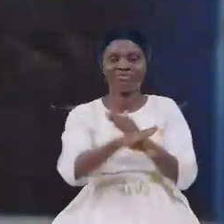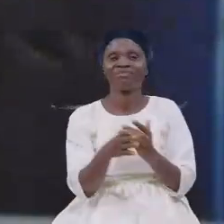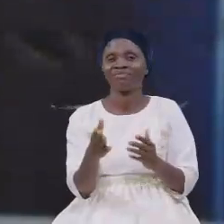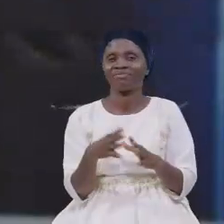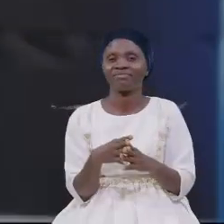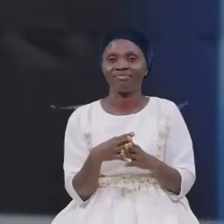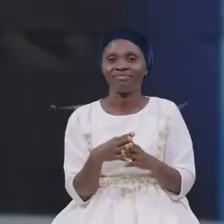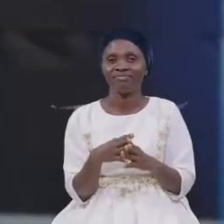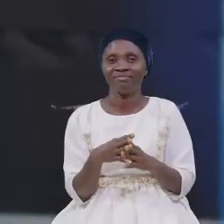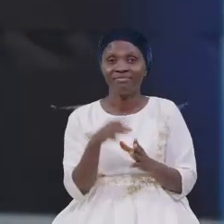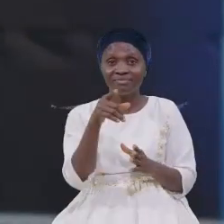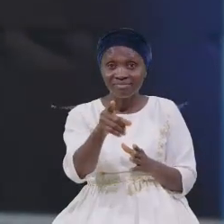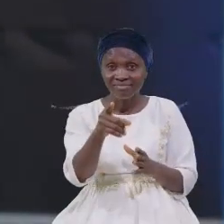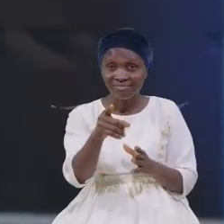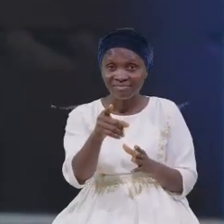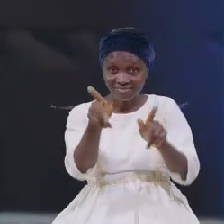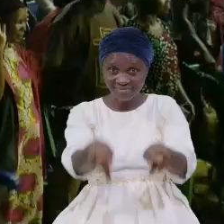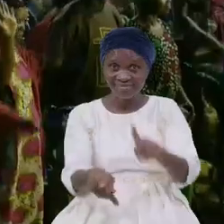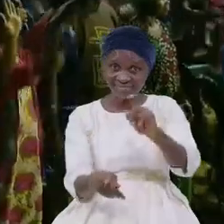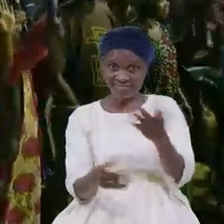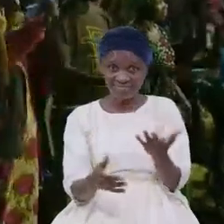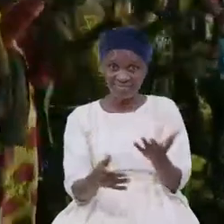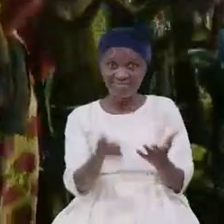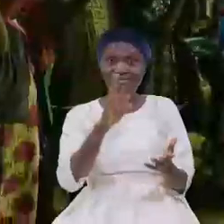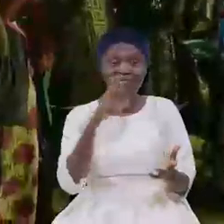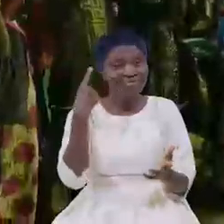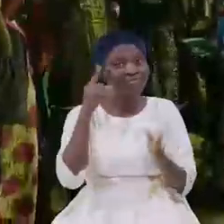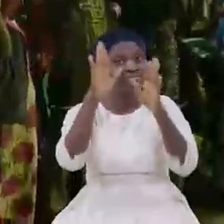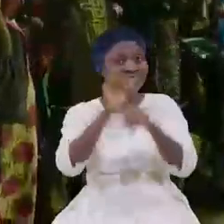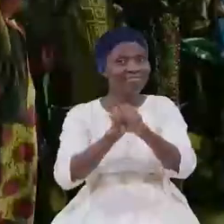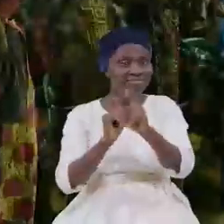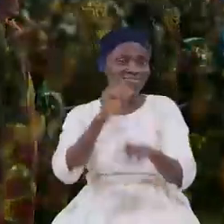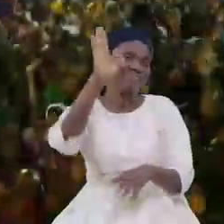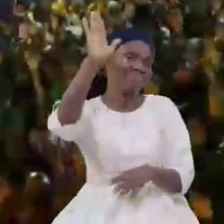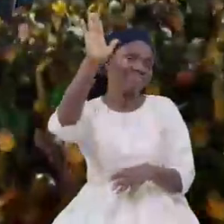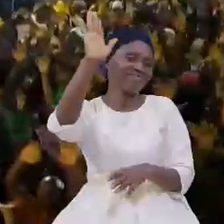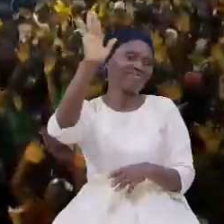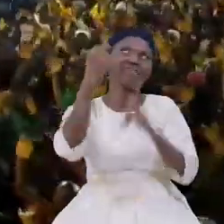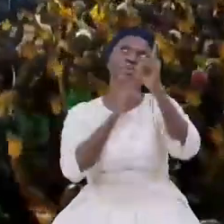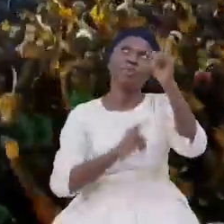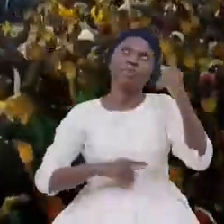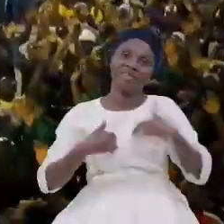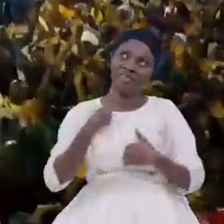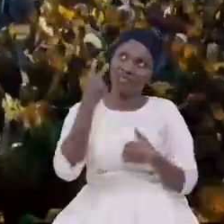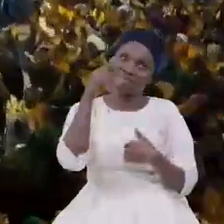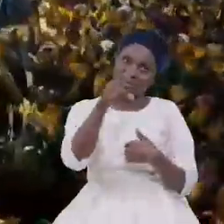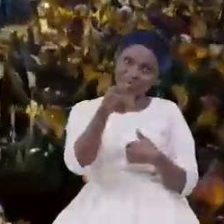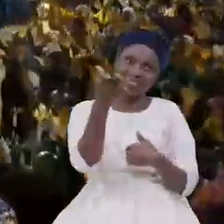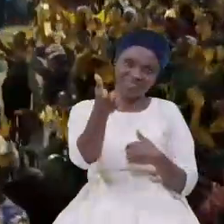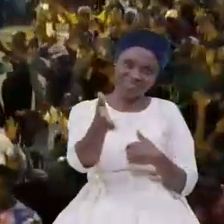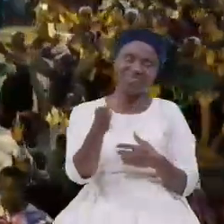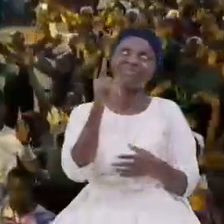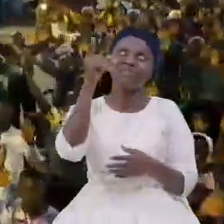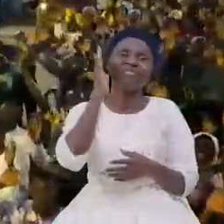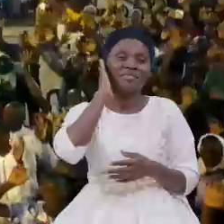Candidates of miracle, where are you? The Lord has seen you there. He will bless